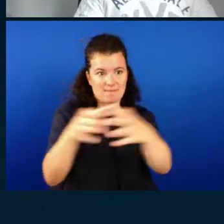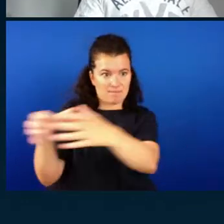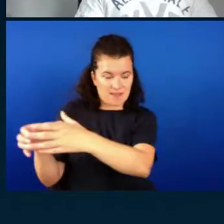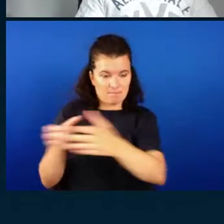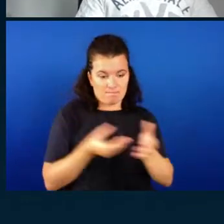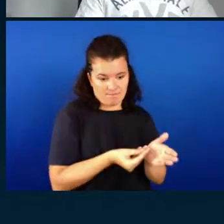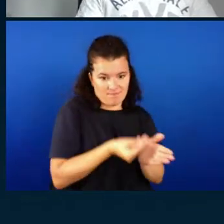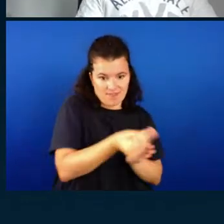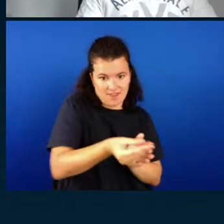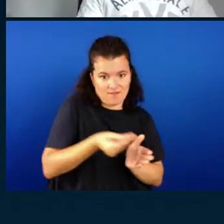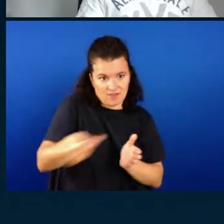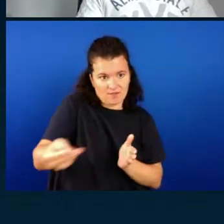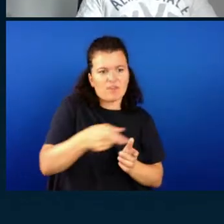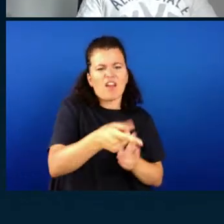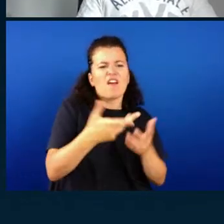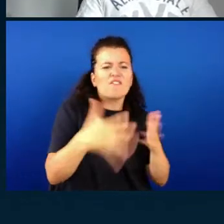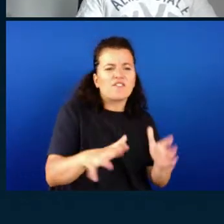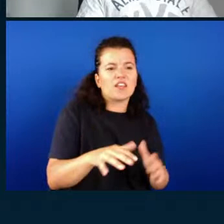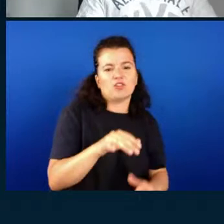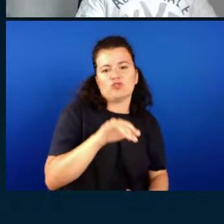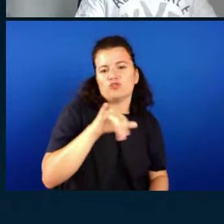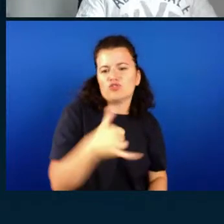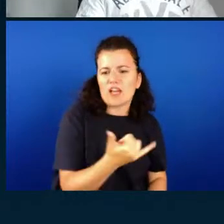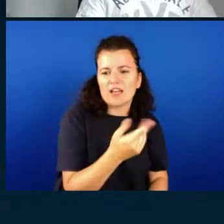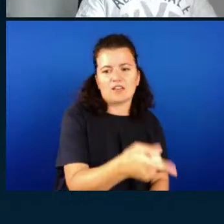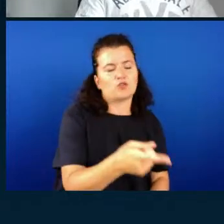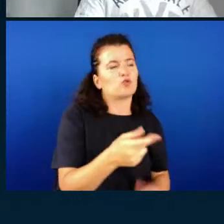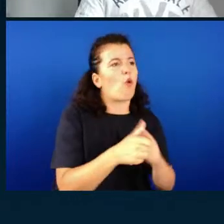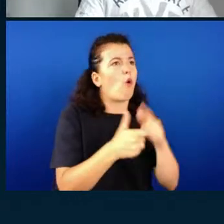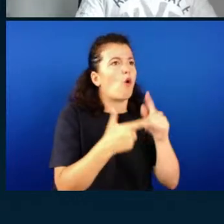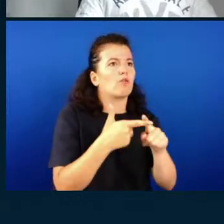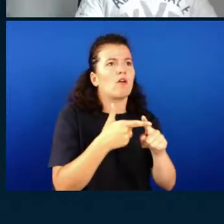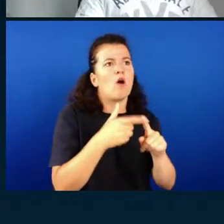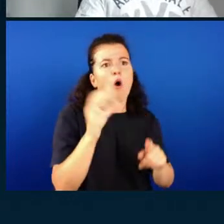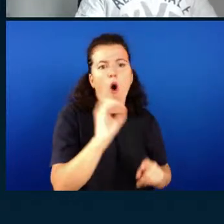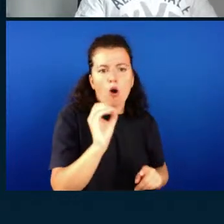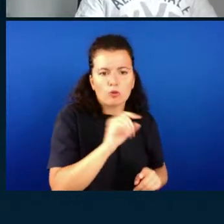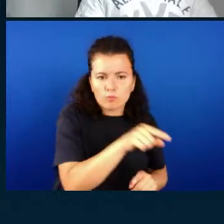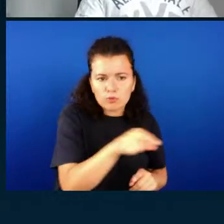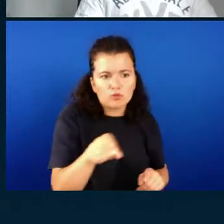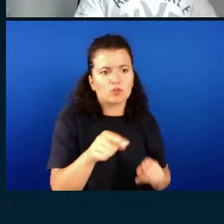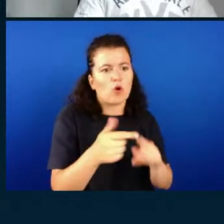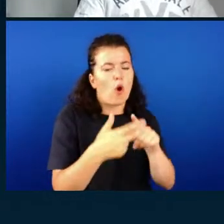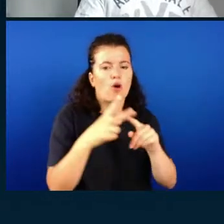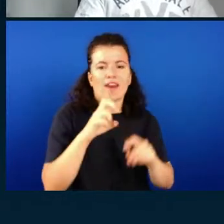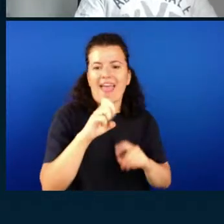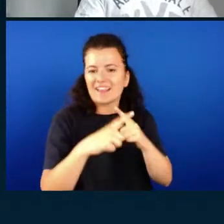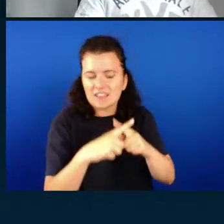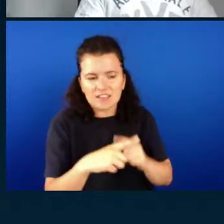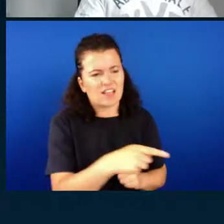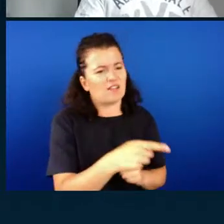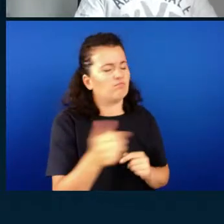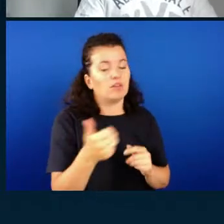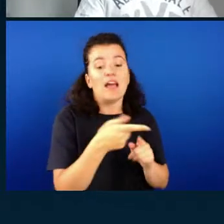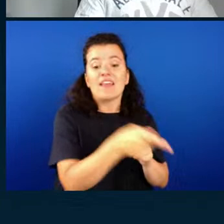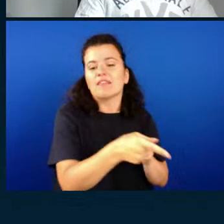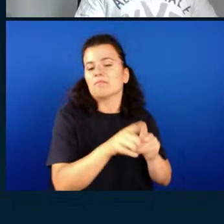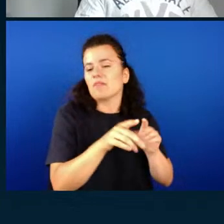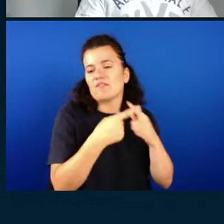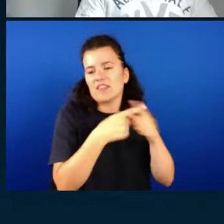tool like Jenkins or Octopus Deploy or something like Excel Deploy. When they are using